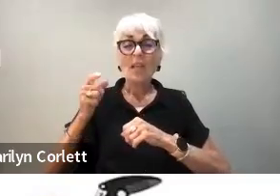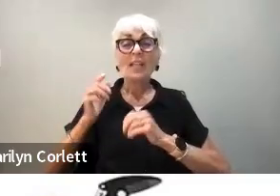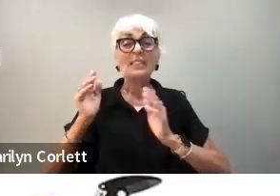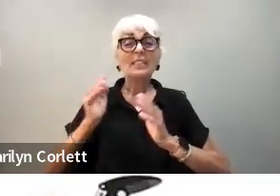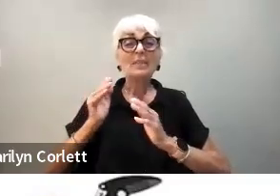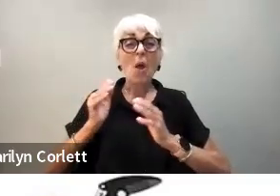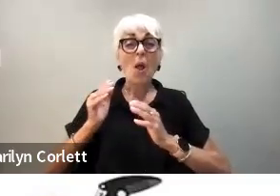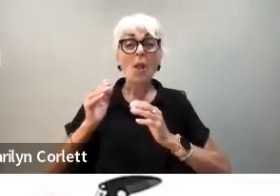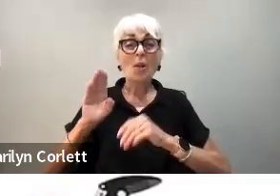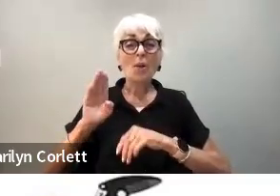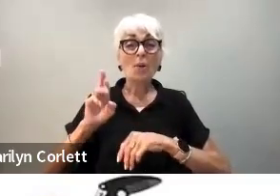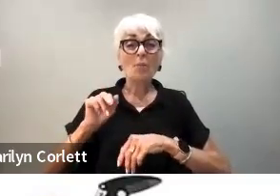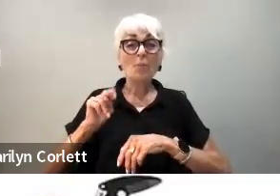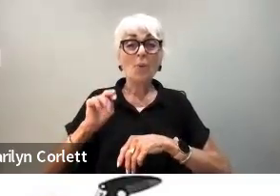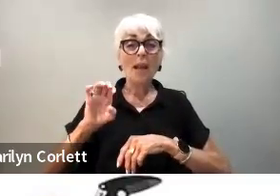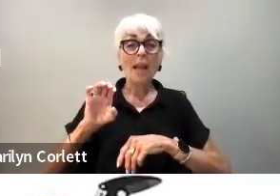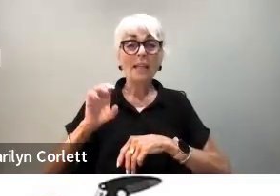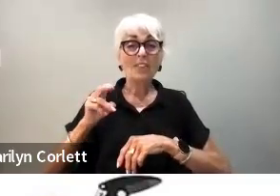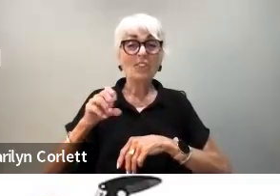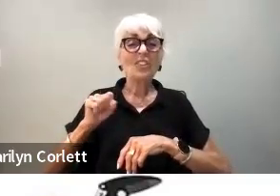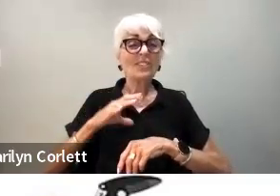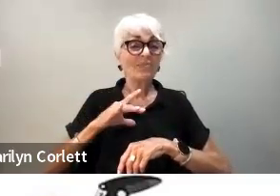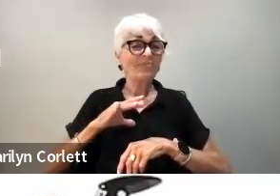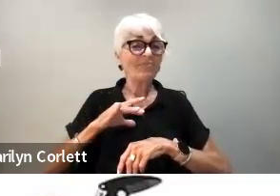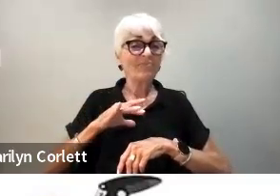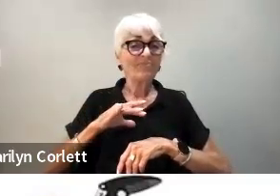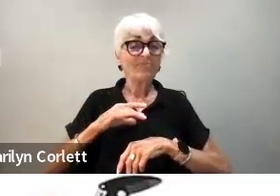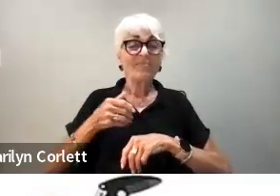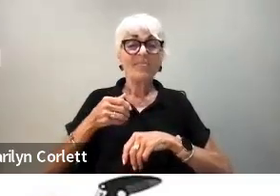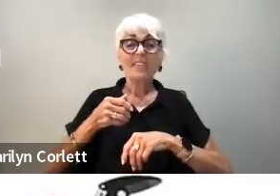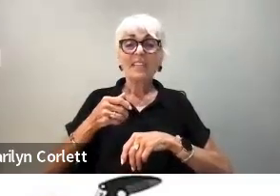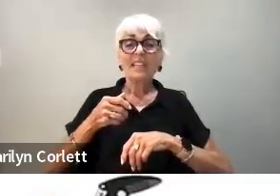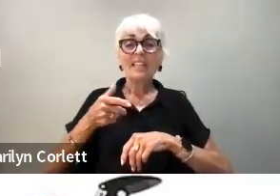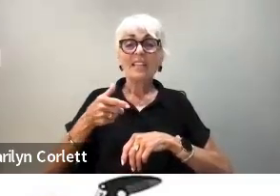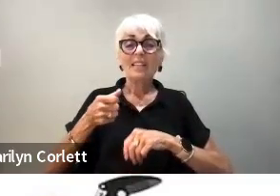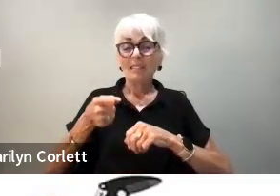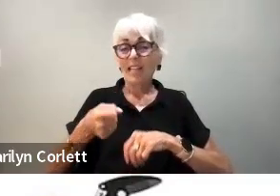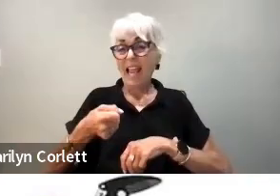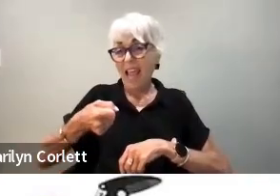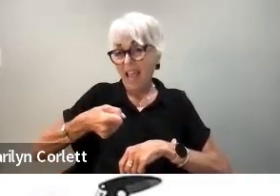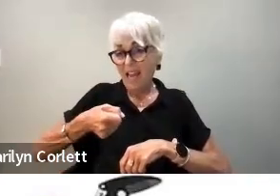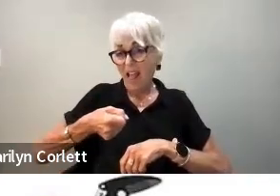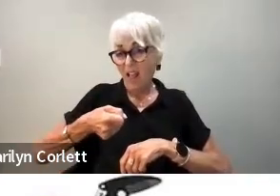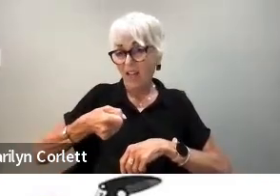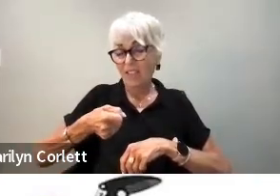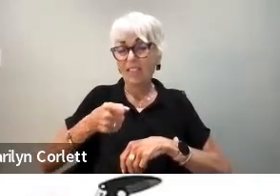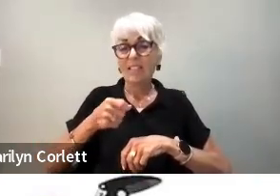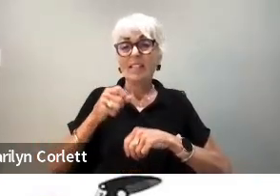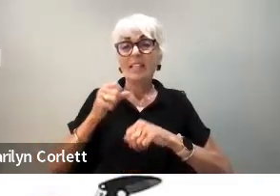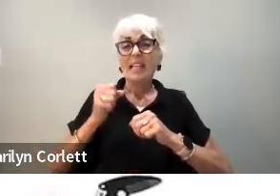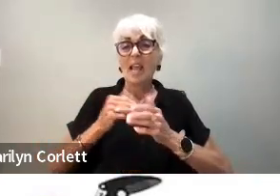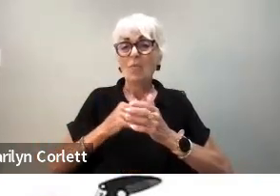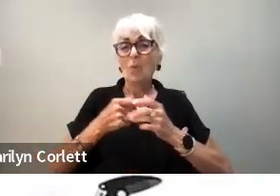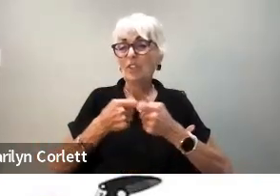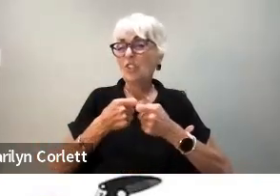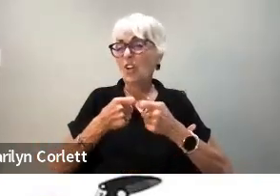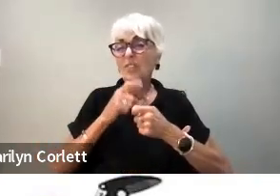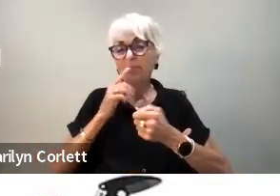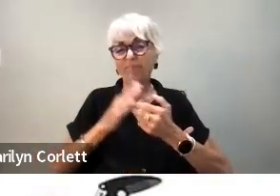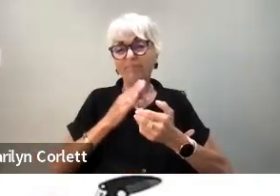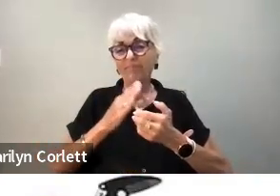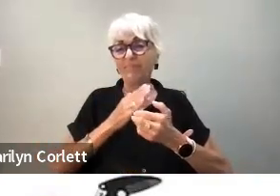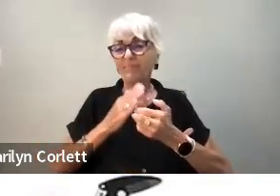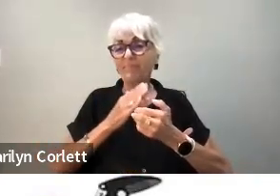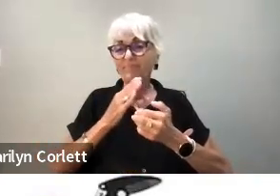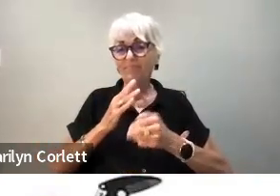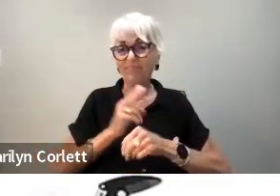this tool. Um, it's just a little handheld, it's rechargeable, pretty easy to use.